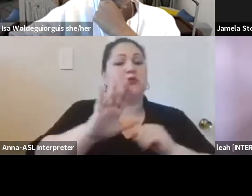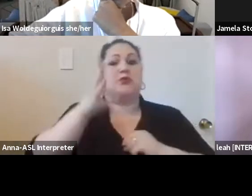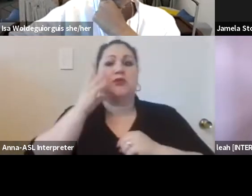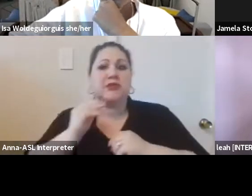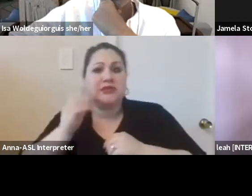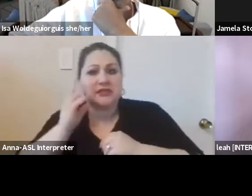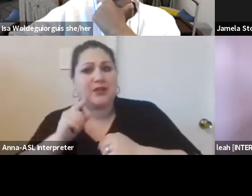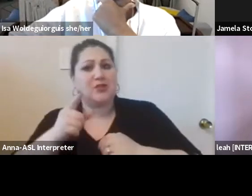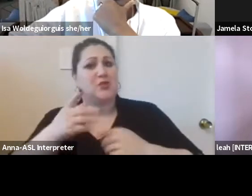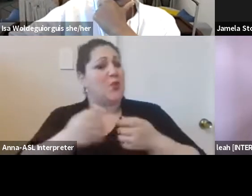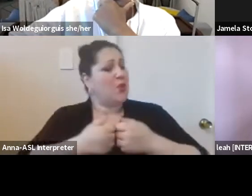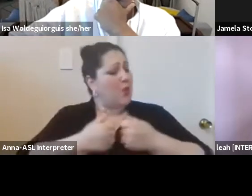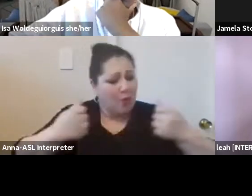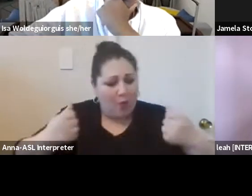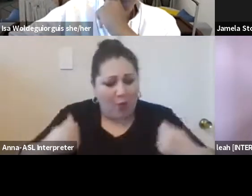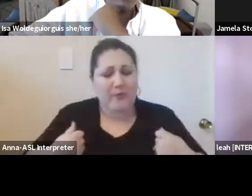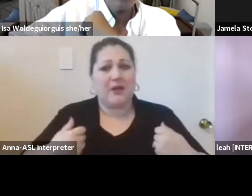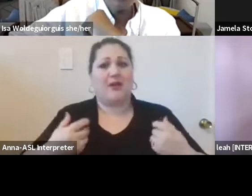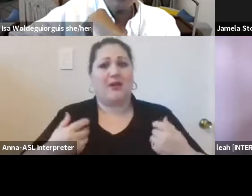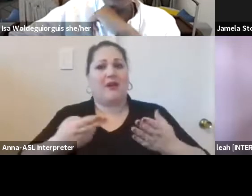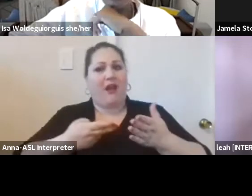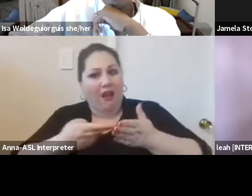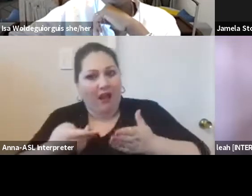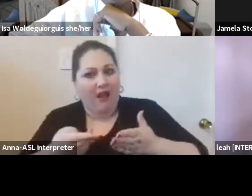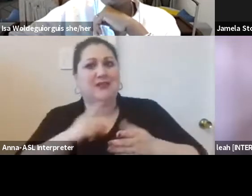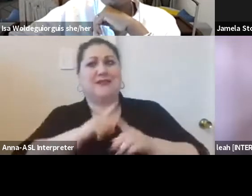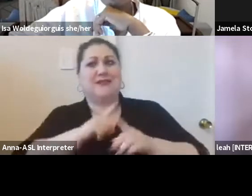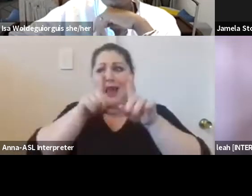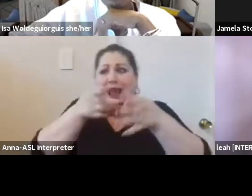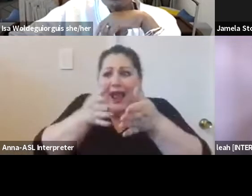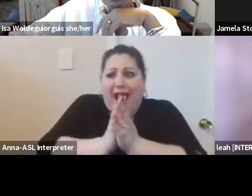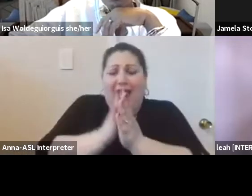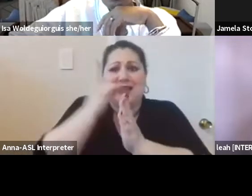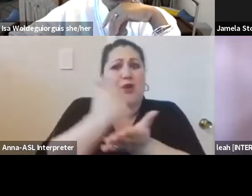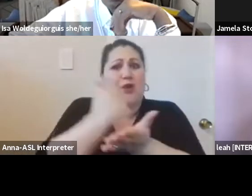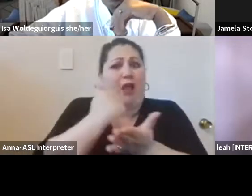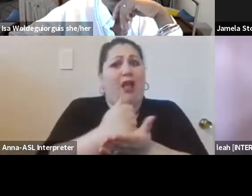were honest, you asked for help, you called the police.